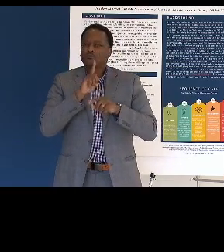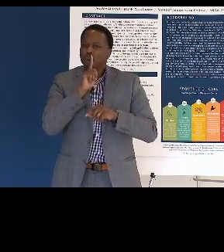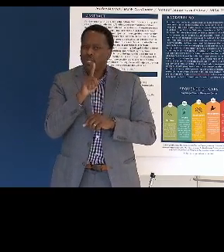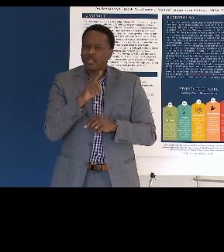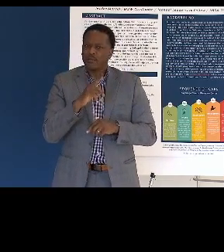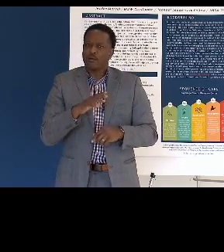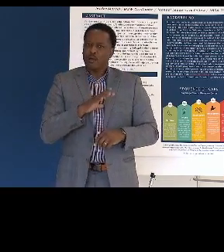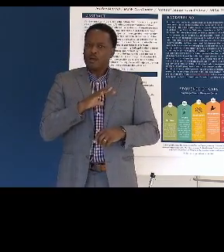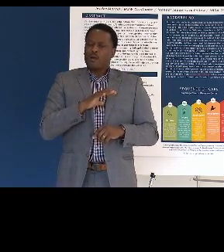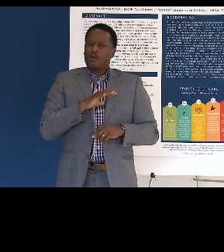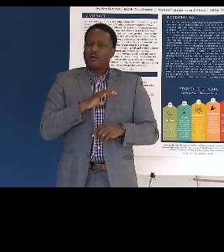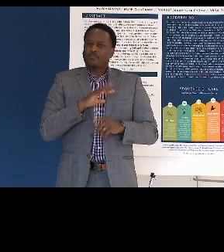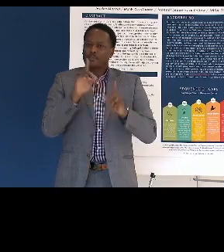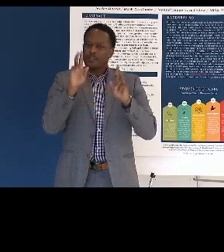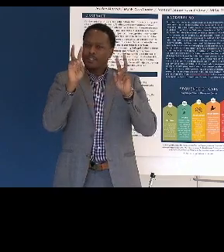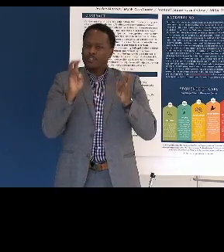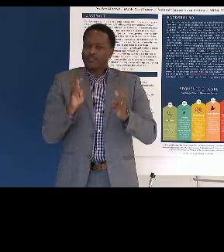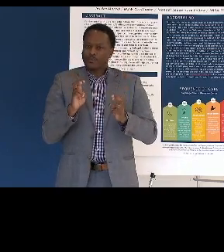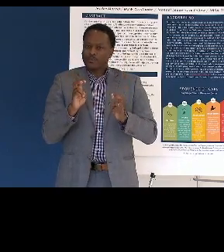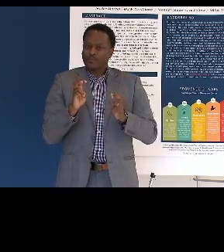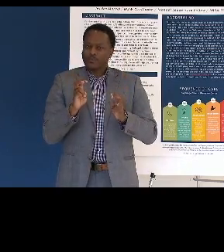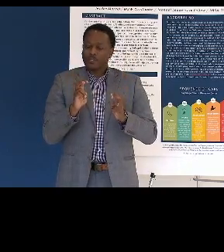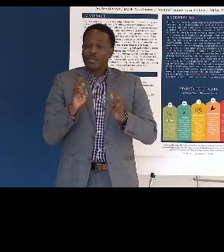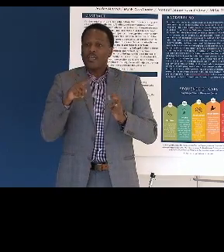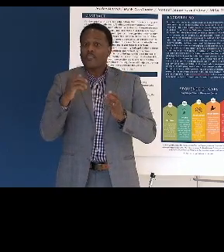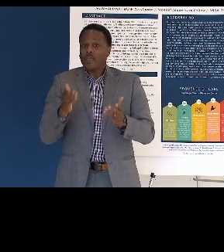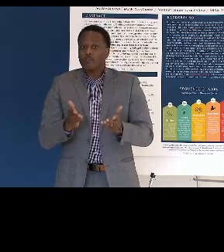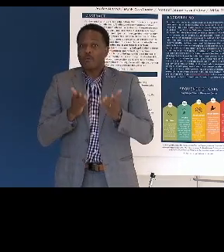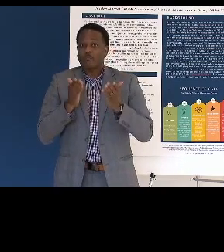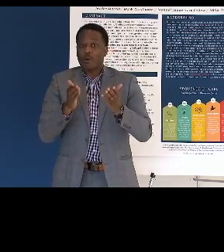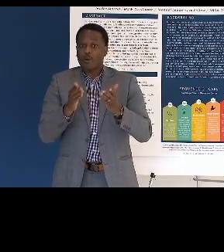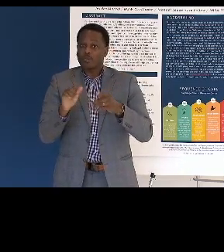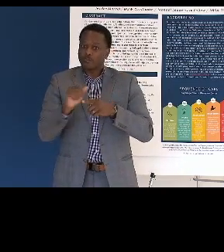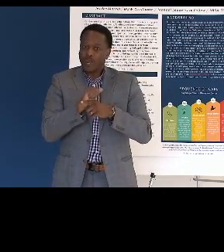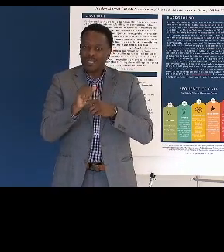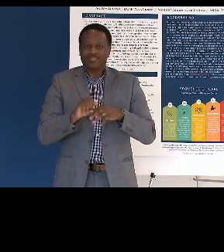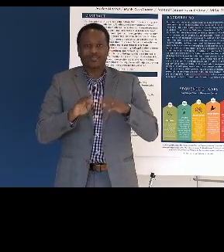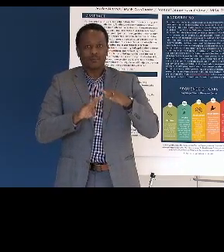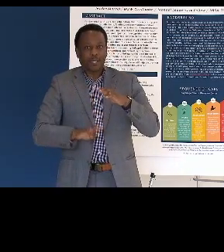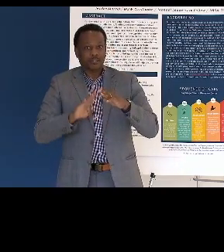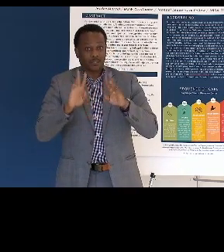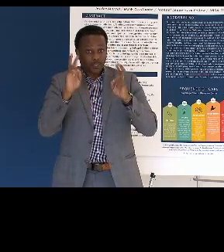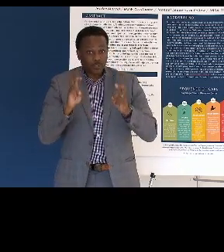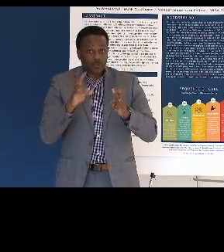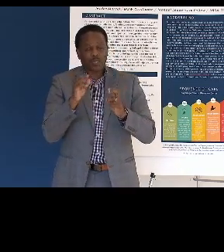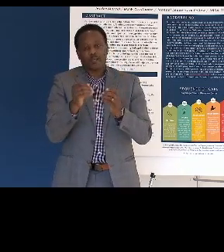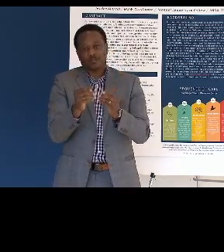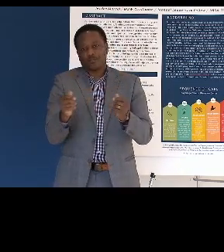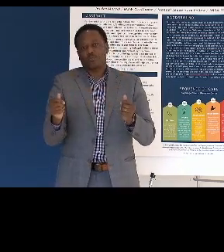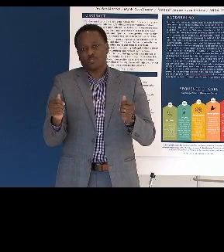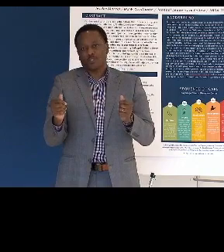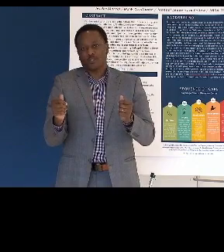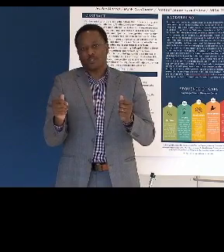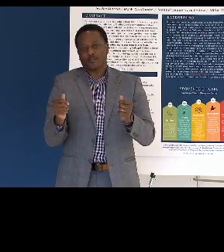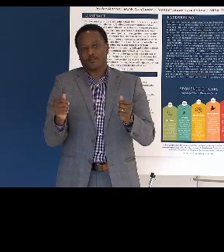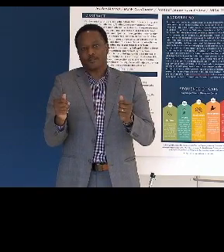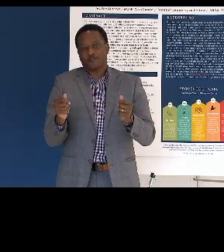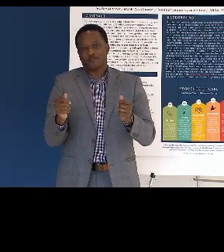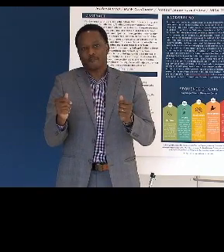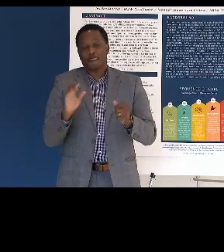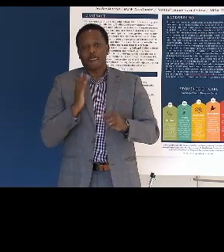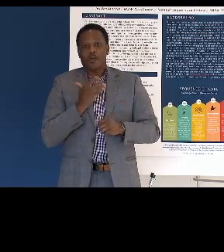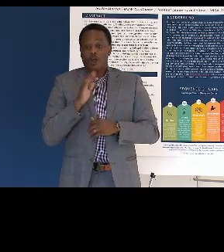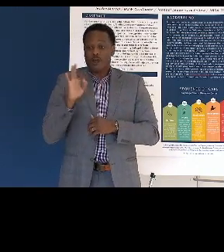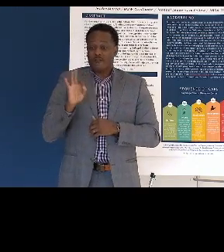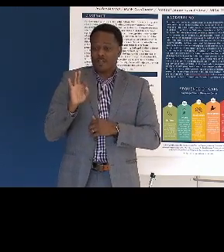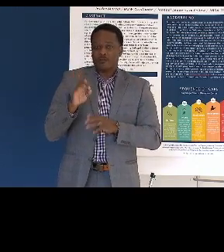typically propose practice-based innovations and solutions. Our fellows represent